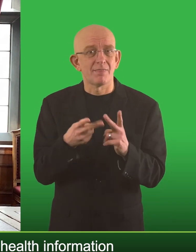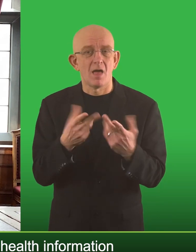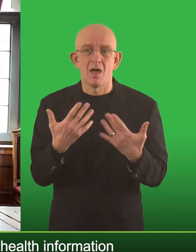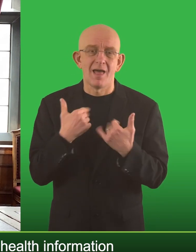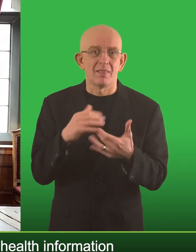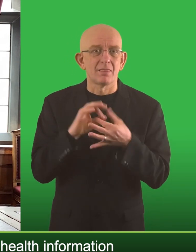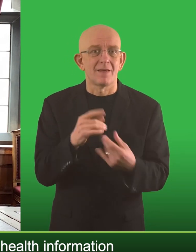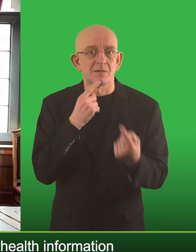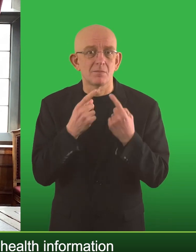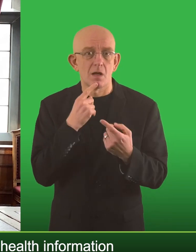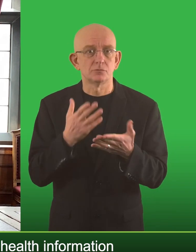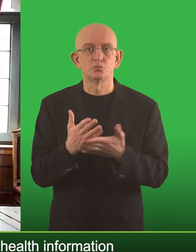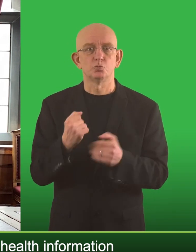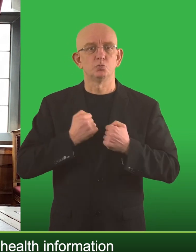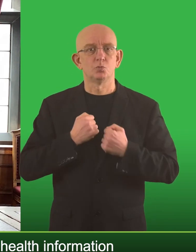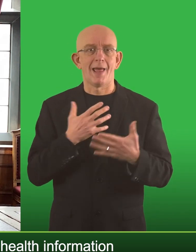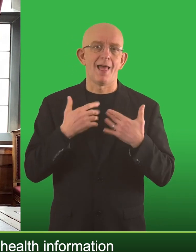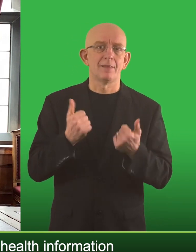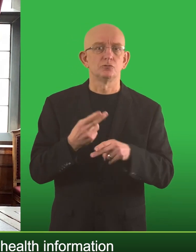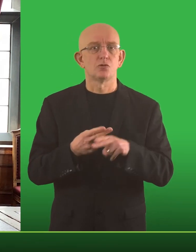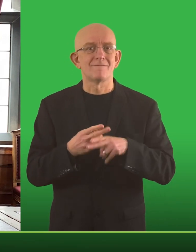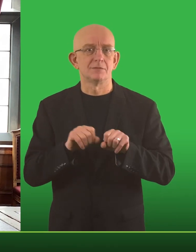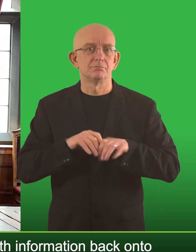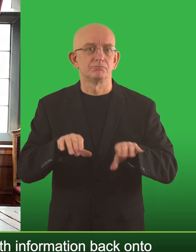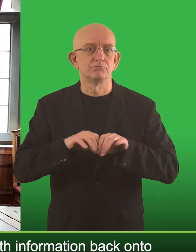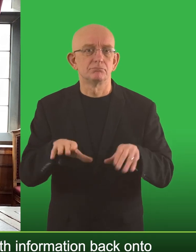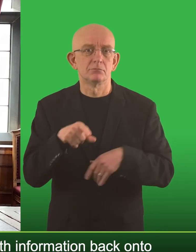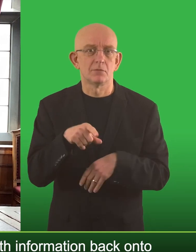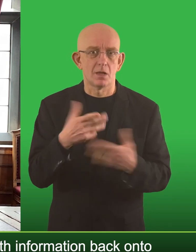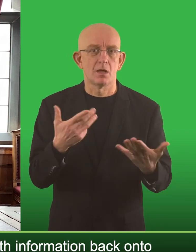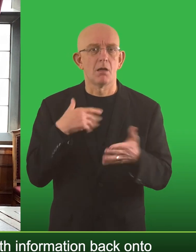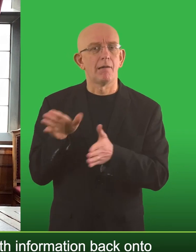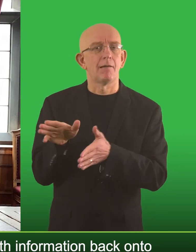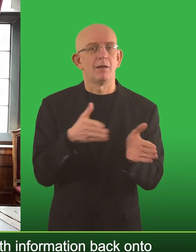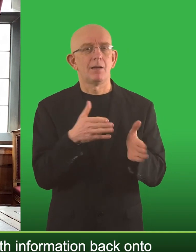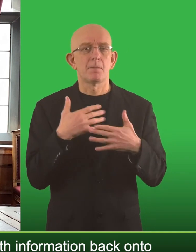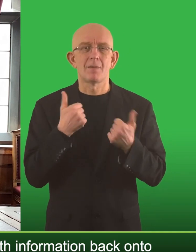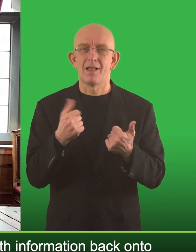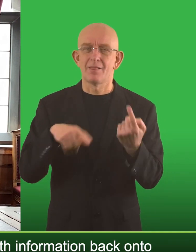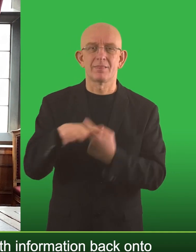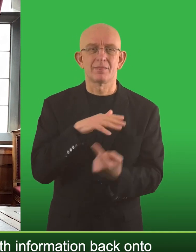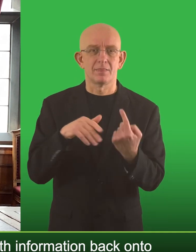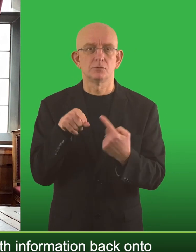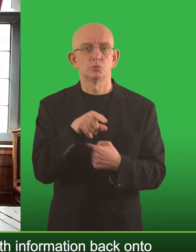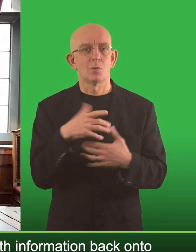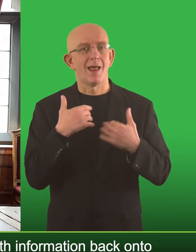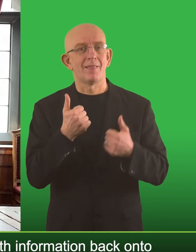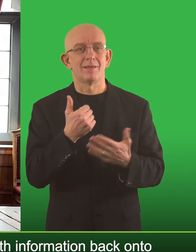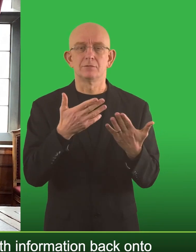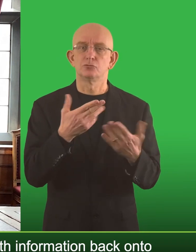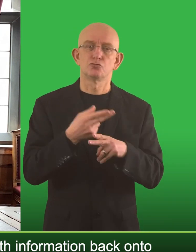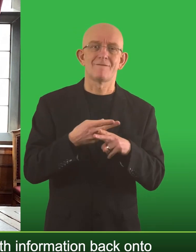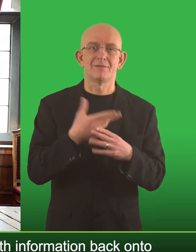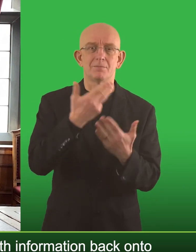is available on the Healthy Sheffield social media pages, and we're moving all of our public health information back onto the